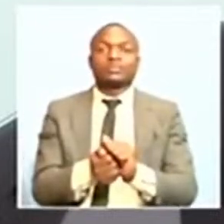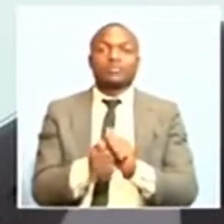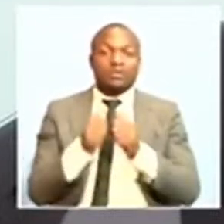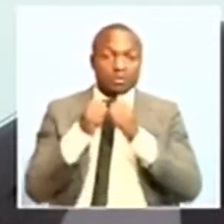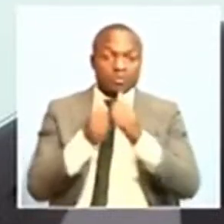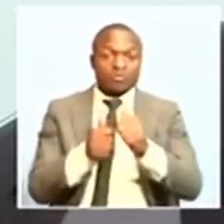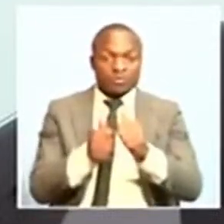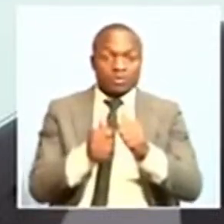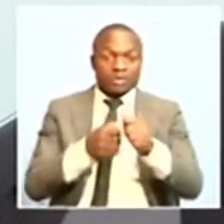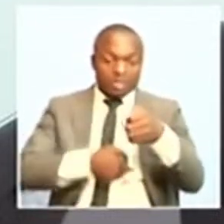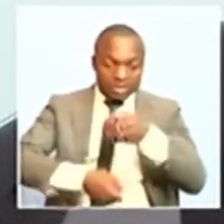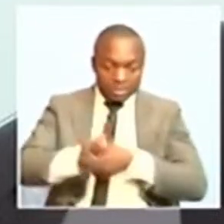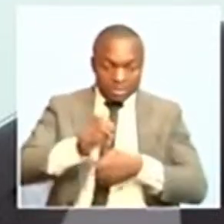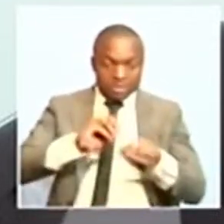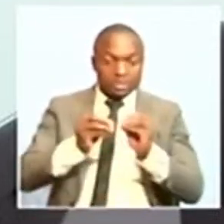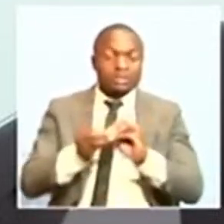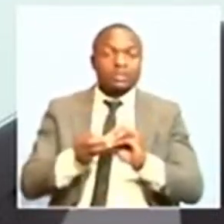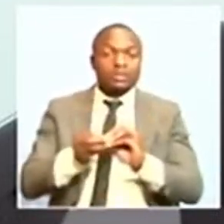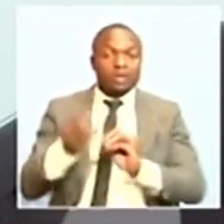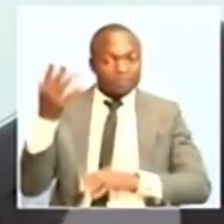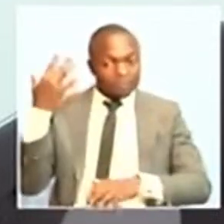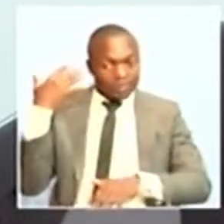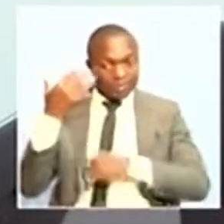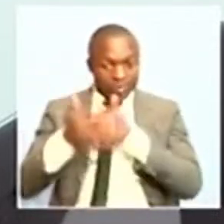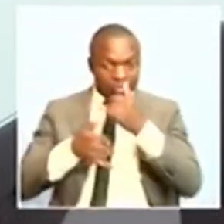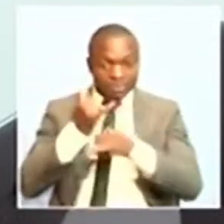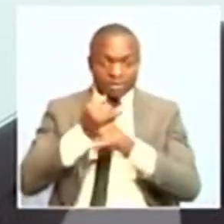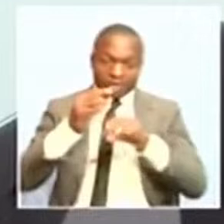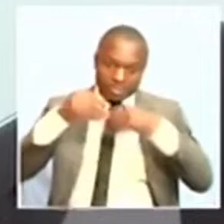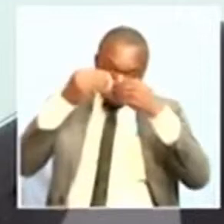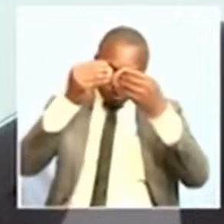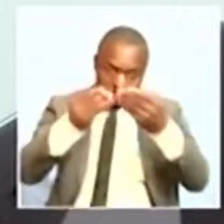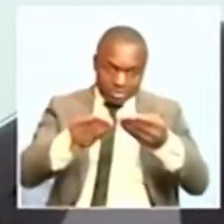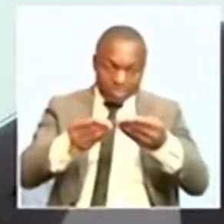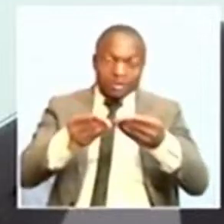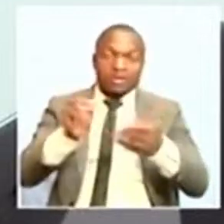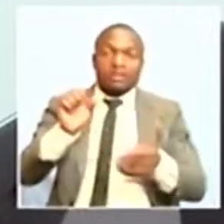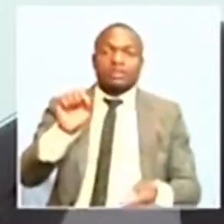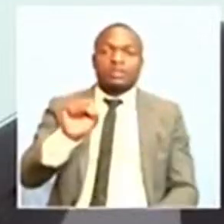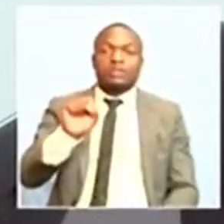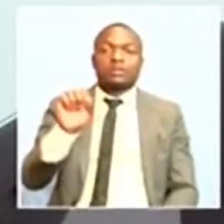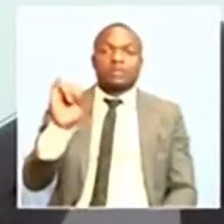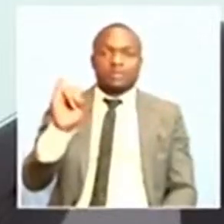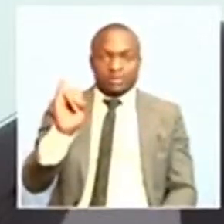inflation rate for the preceding year by issuing a statutory instrument.